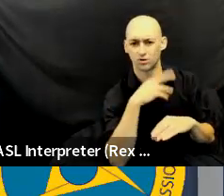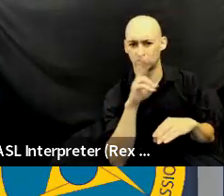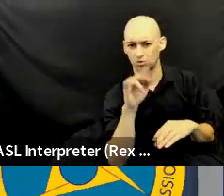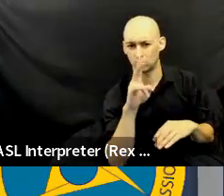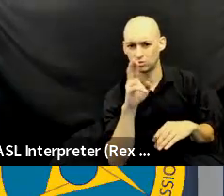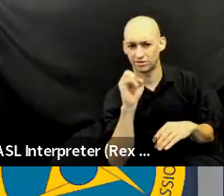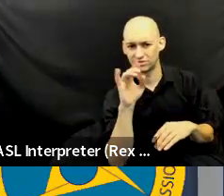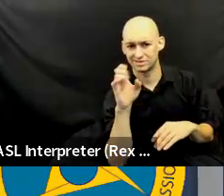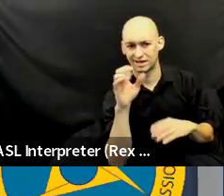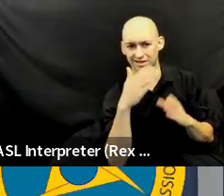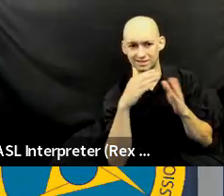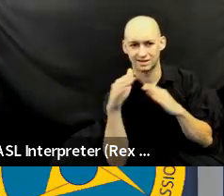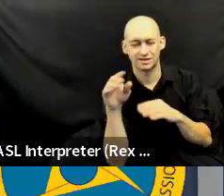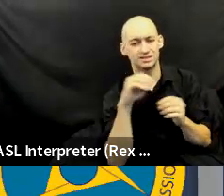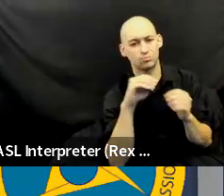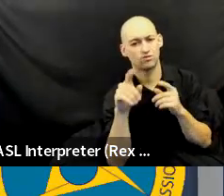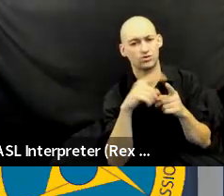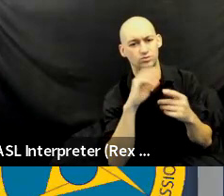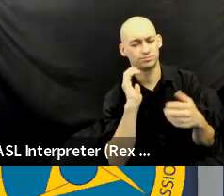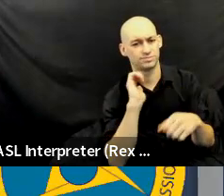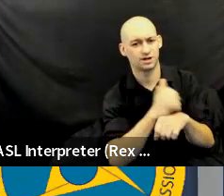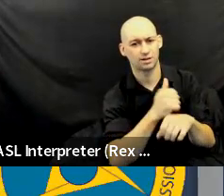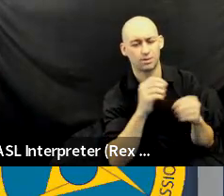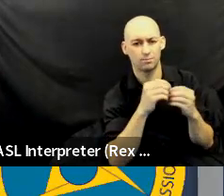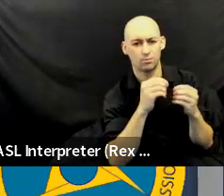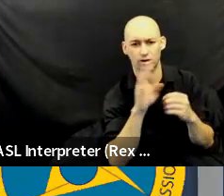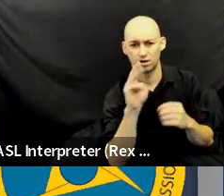moving towards implementing more mass